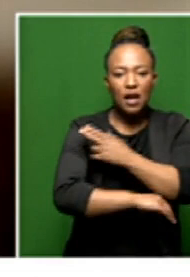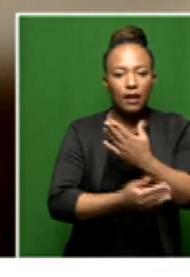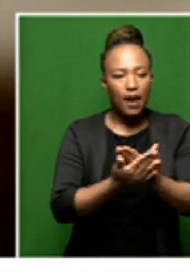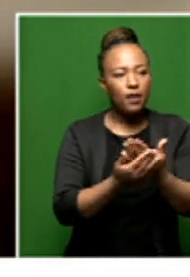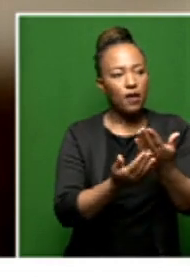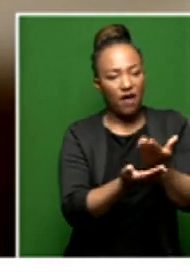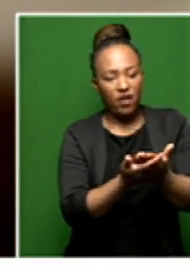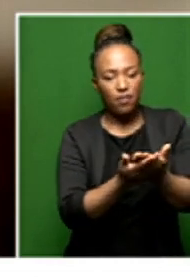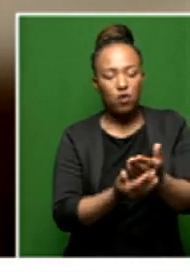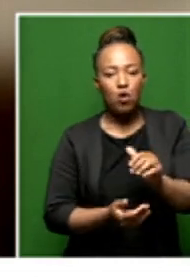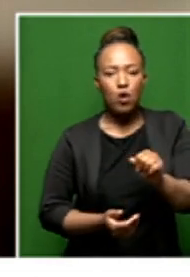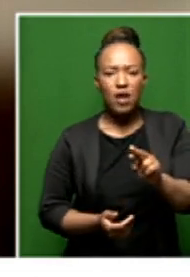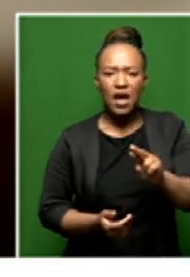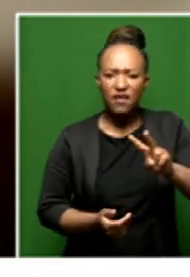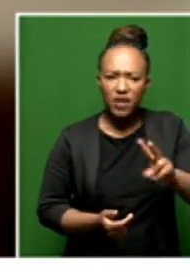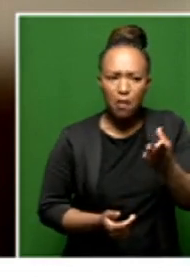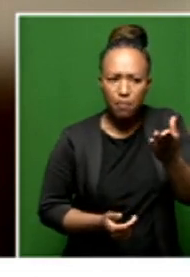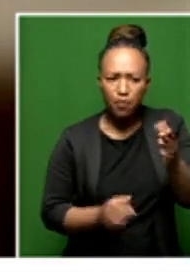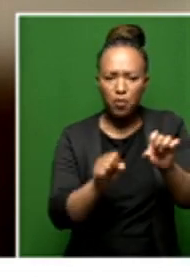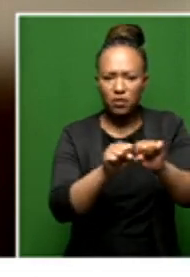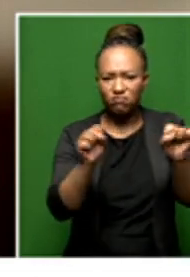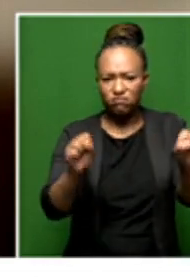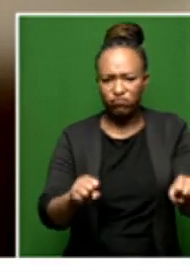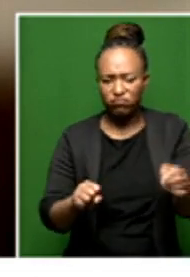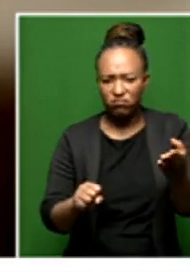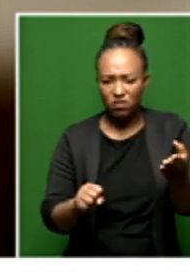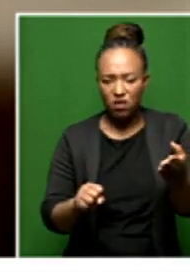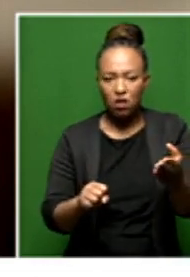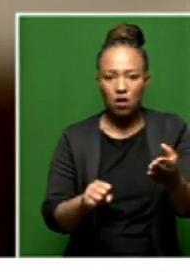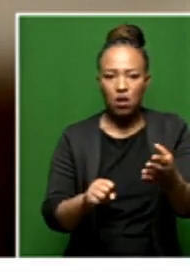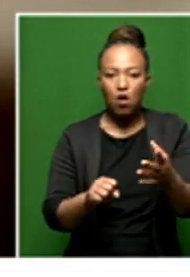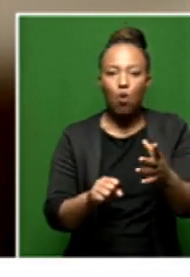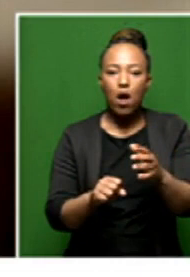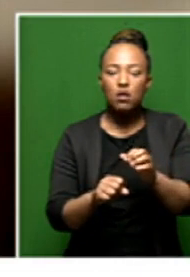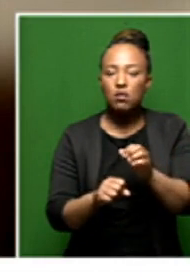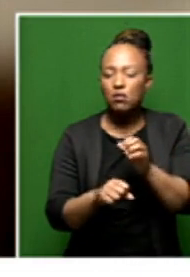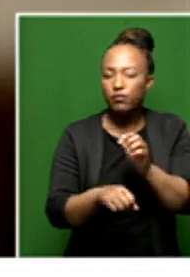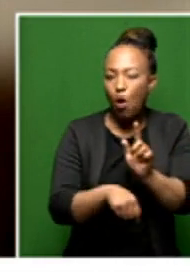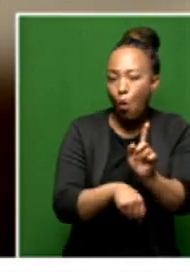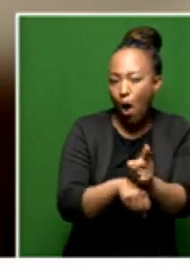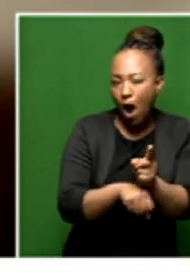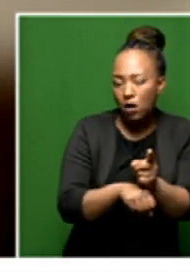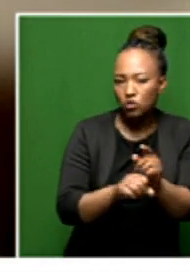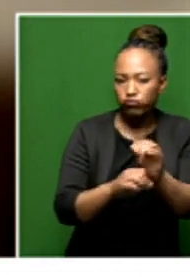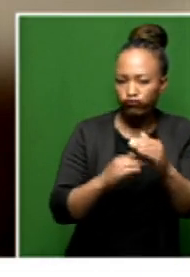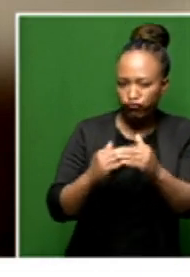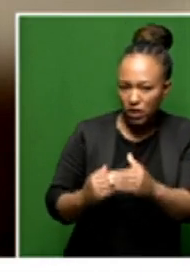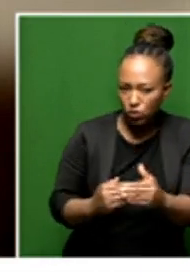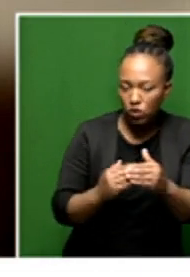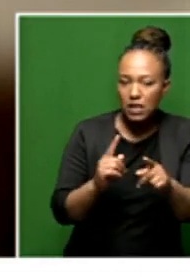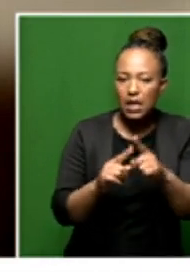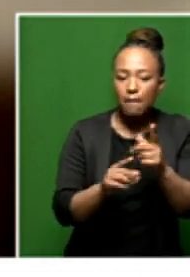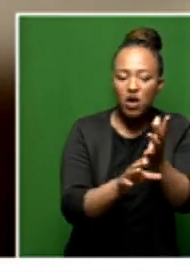you, ARVs are there in the system, but these watch and reserve antibiotics are not available